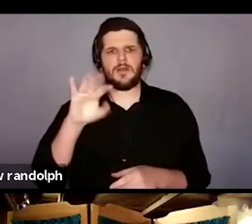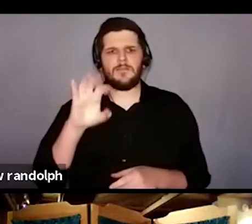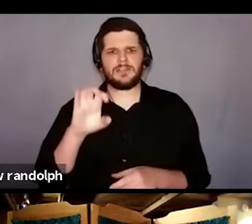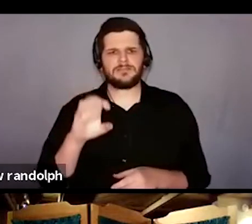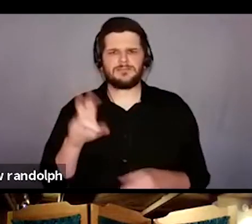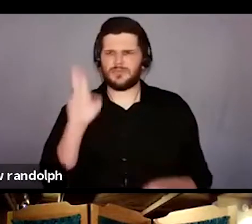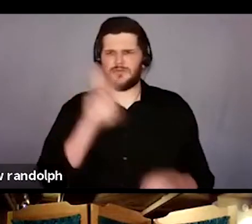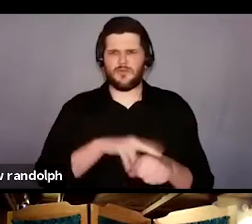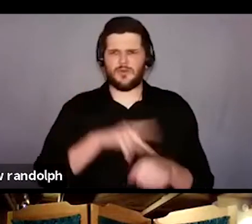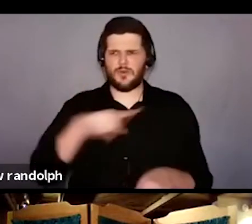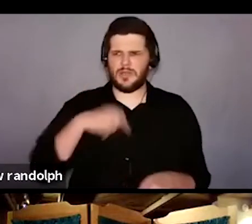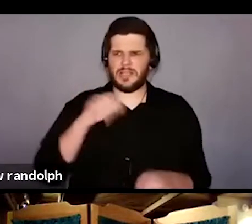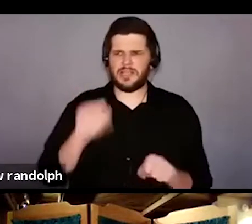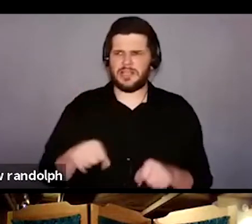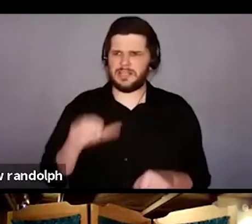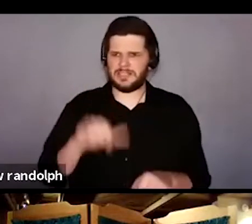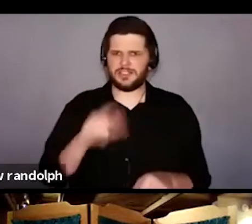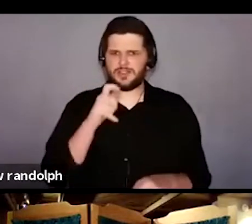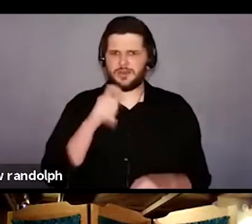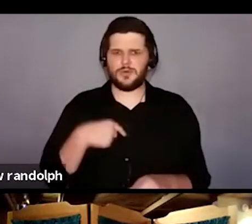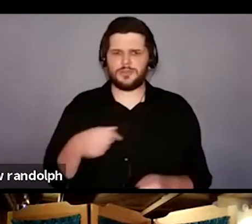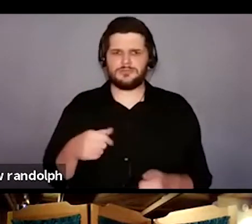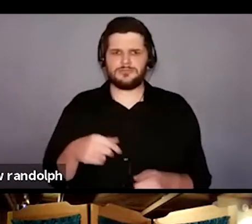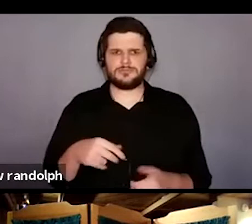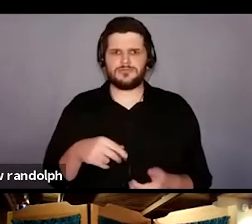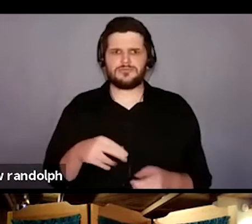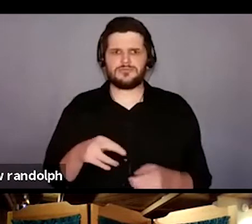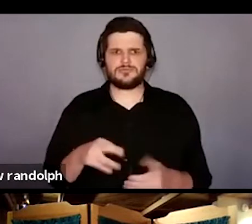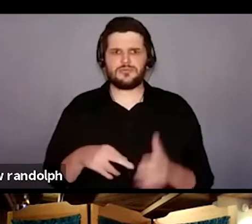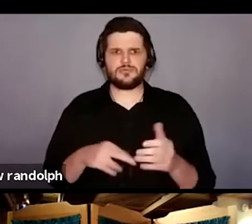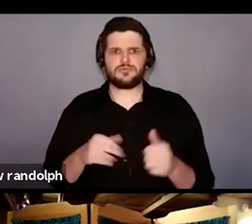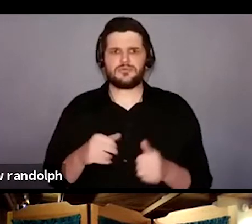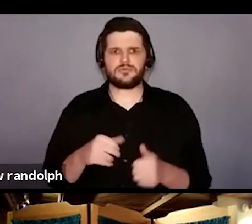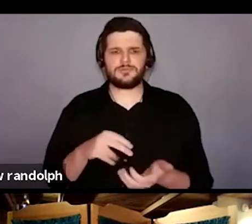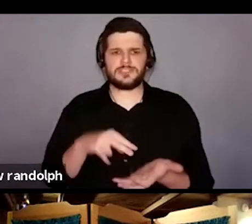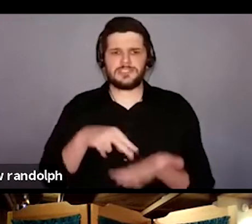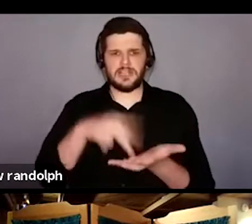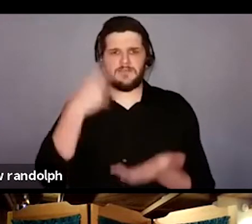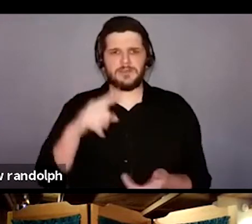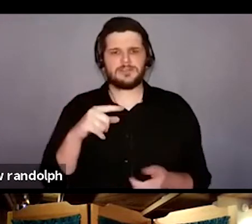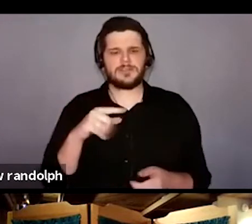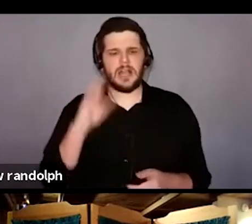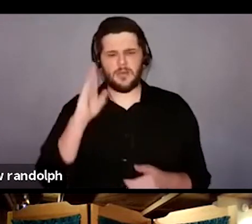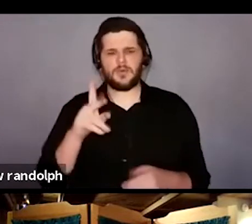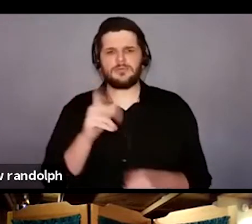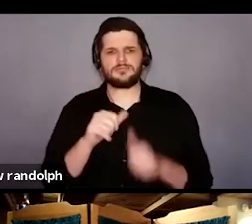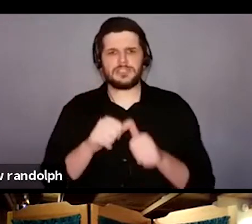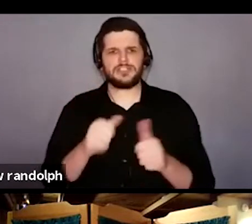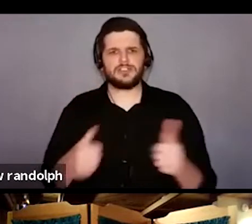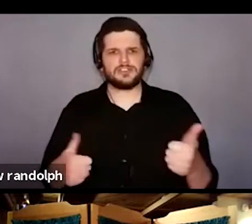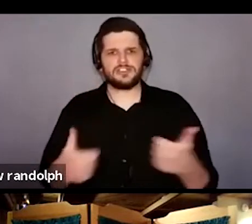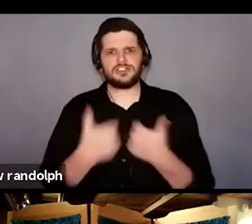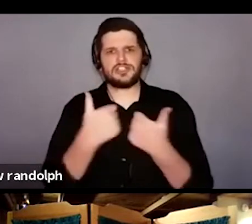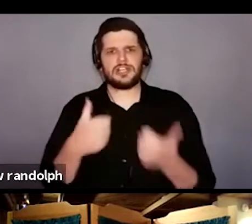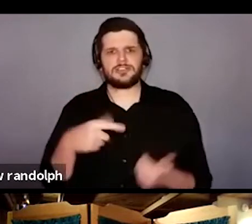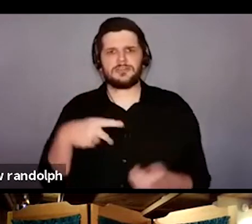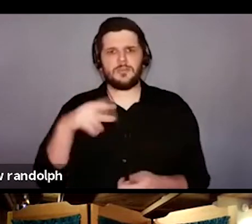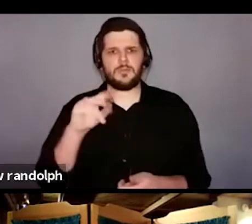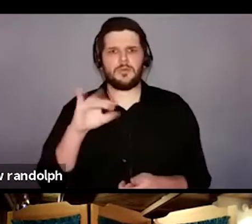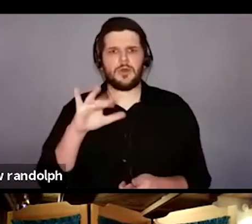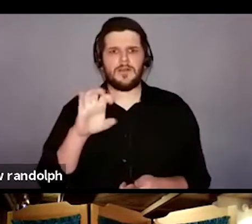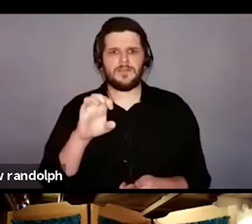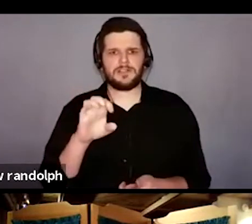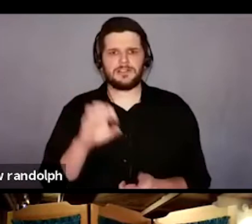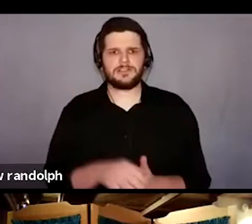who we represent, you know, and I will continue to challenge the provinces, and I do.